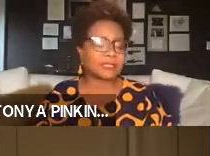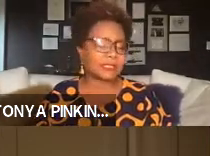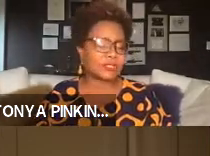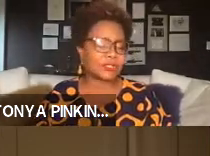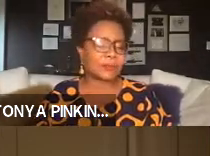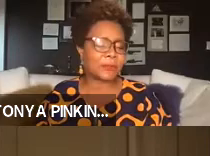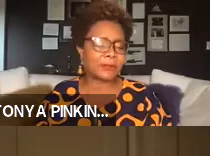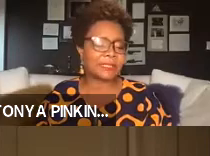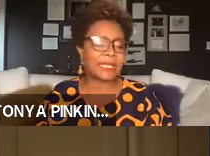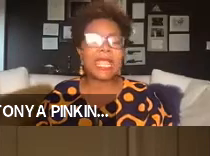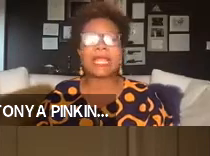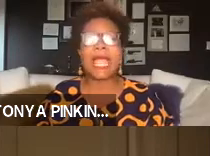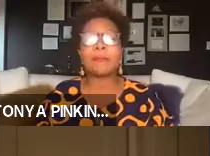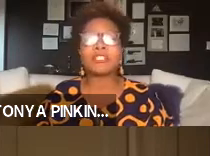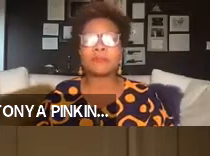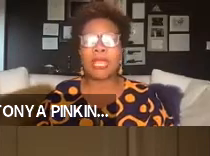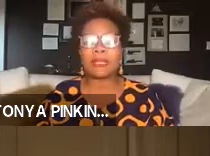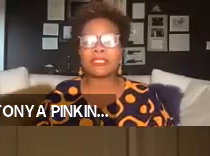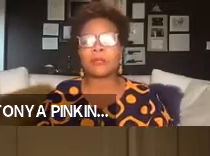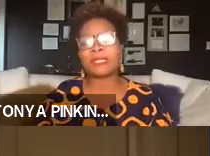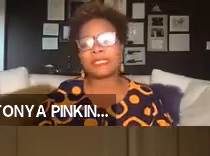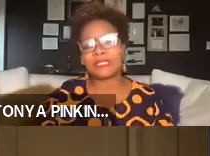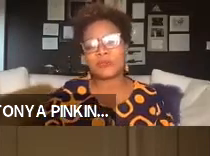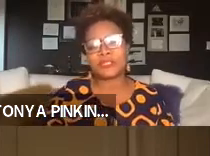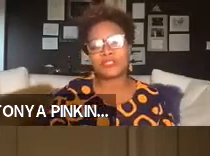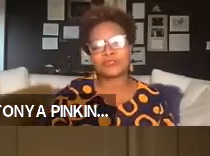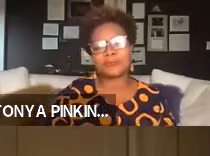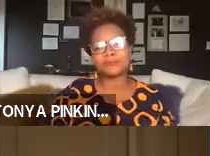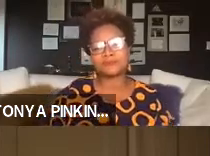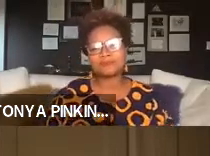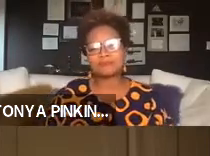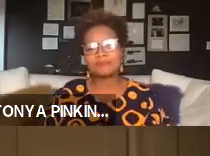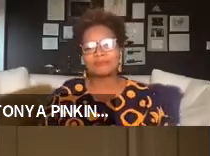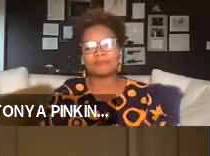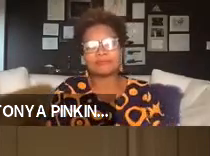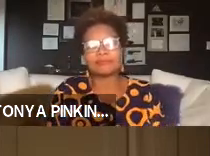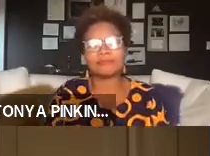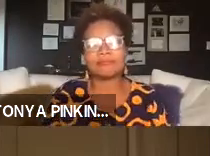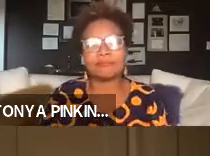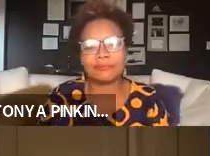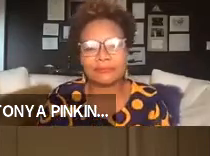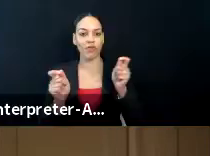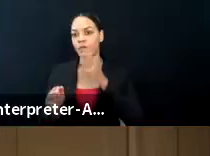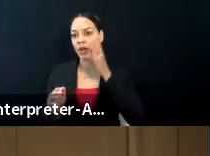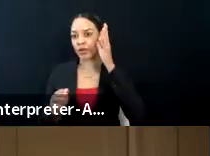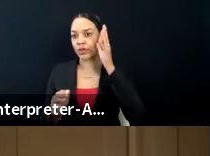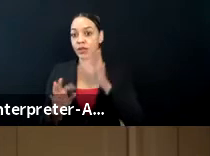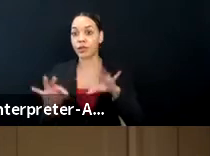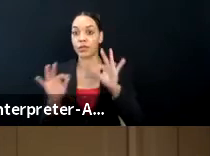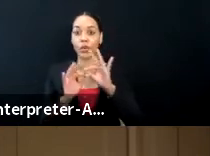children listen to their parents and how much it matters that we listen to our children.